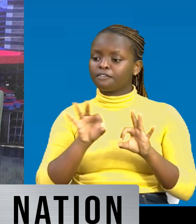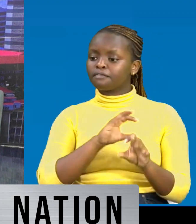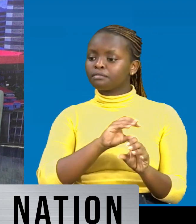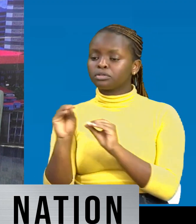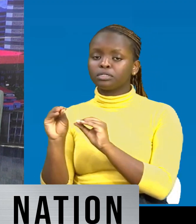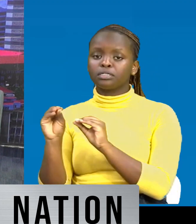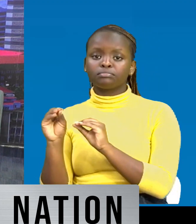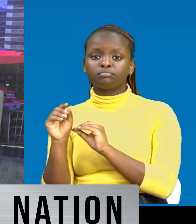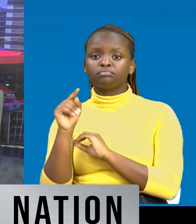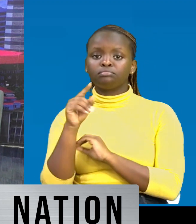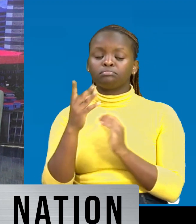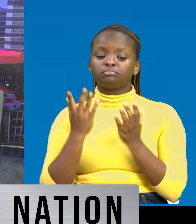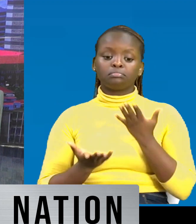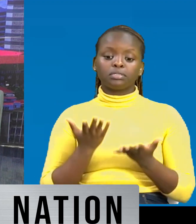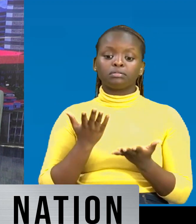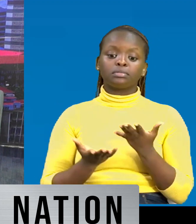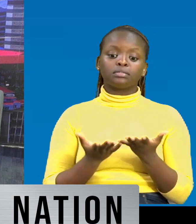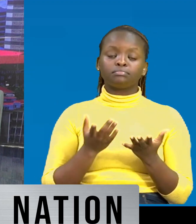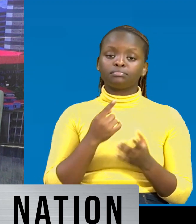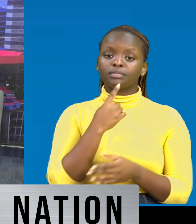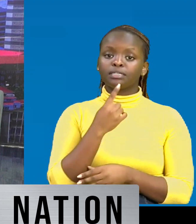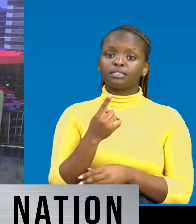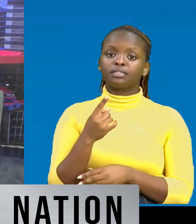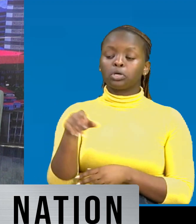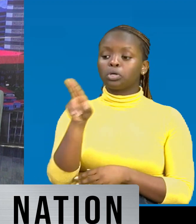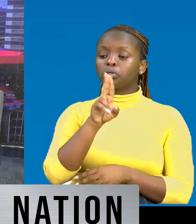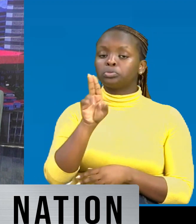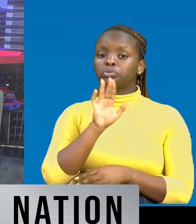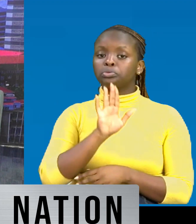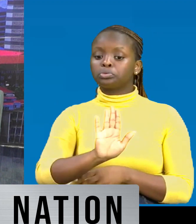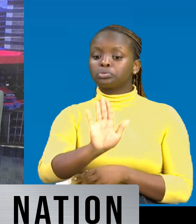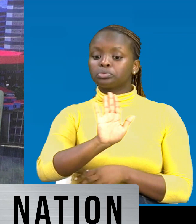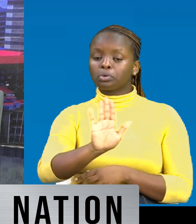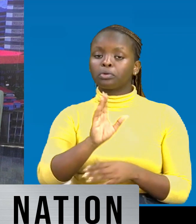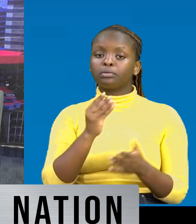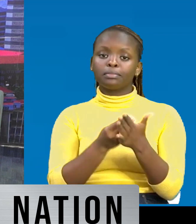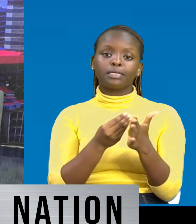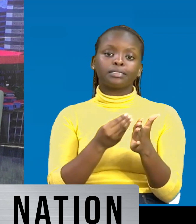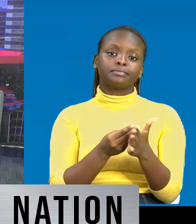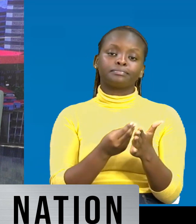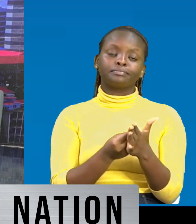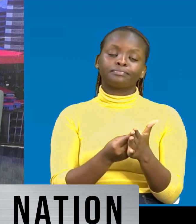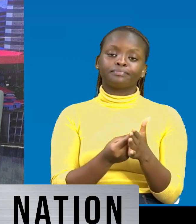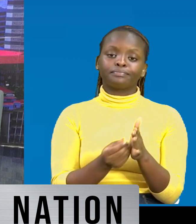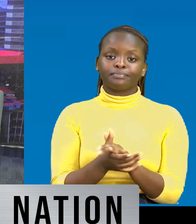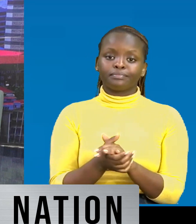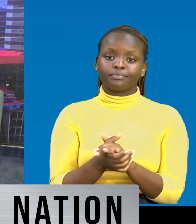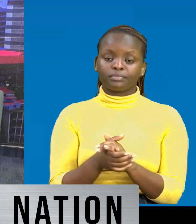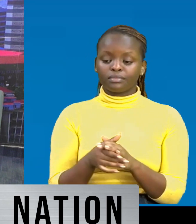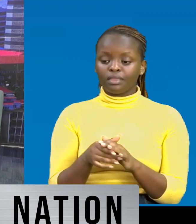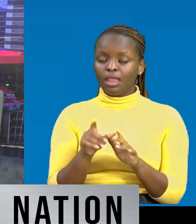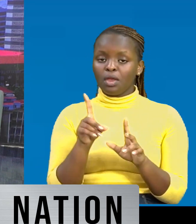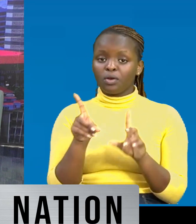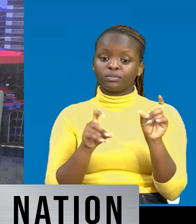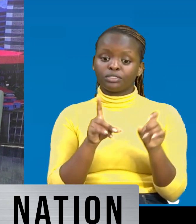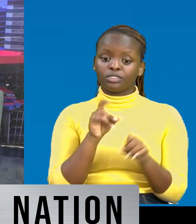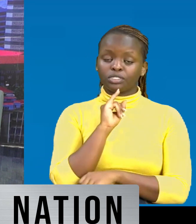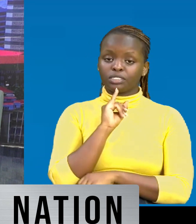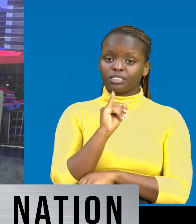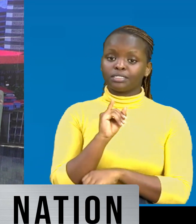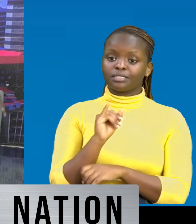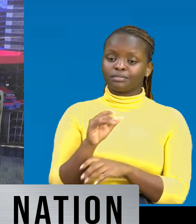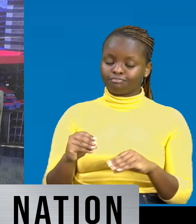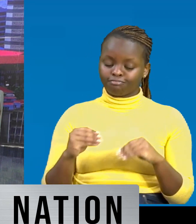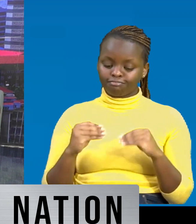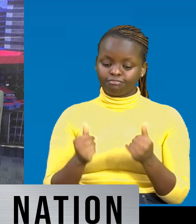it means you might even be told you use your own means to go there where you want to go. So really the question is that we need to deal